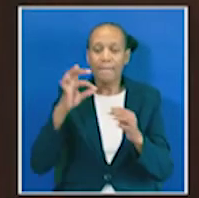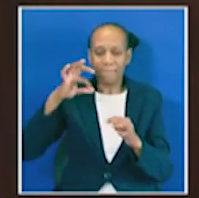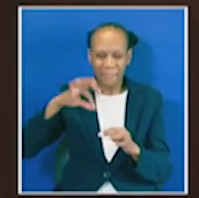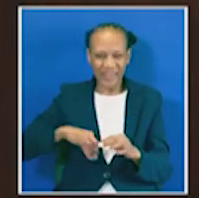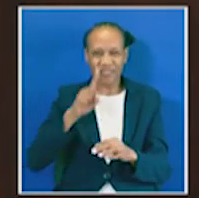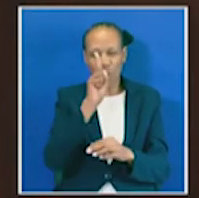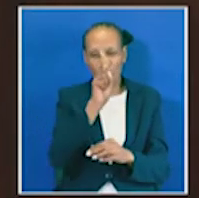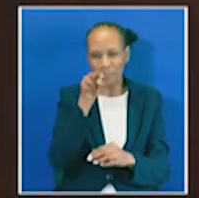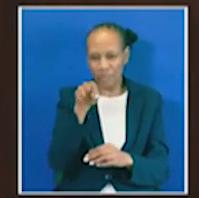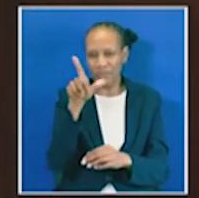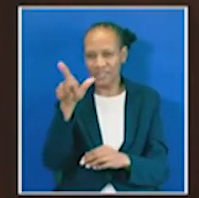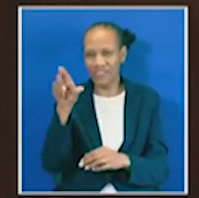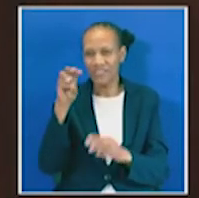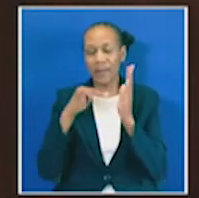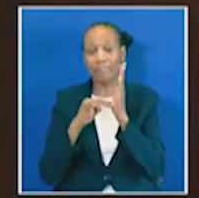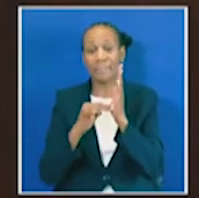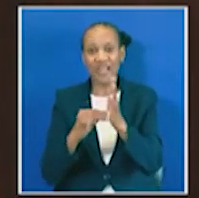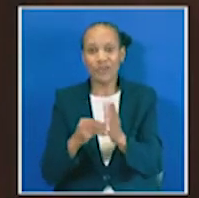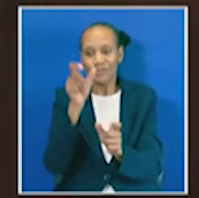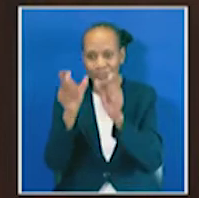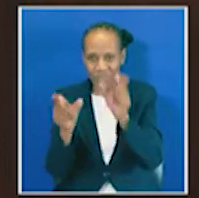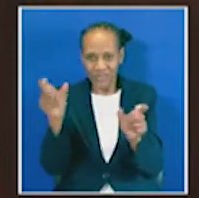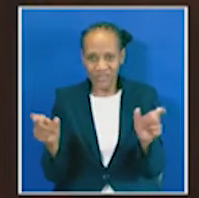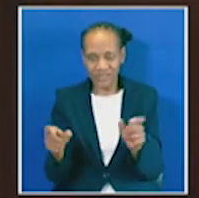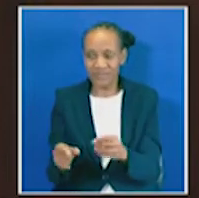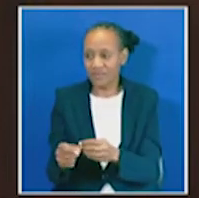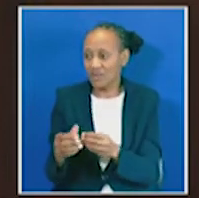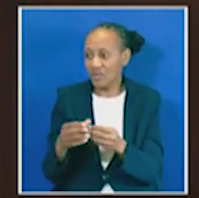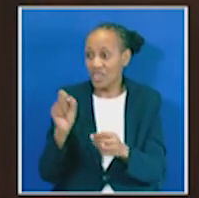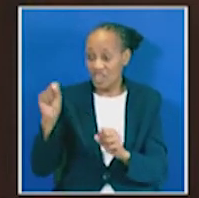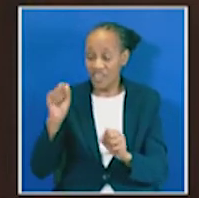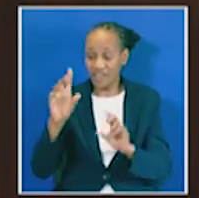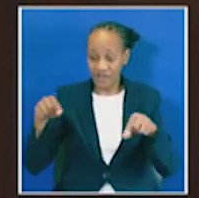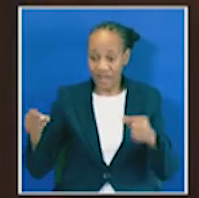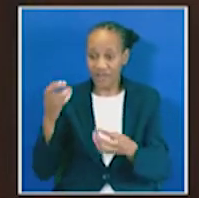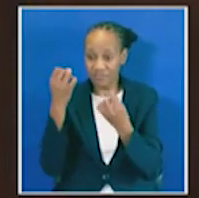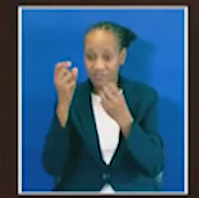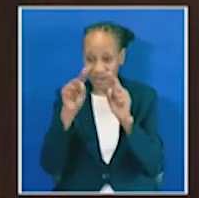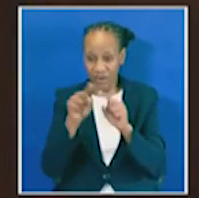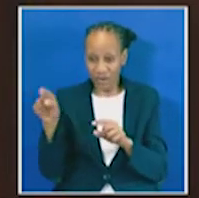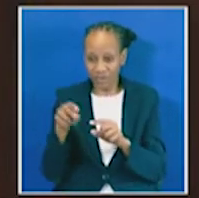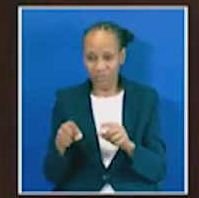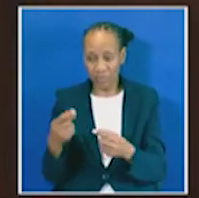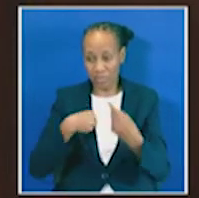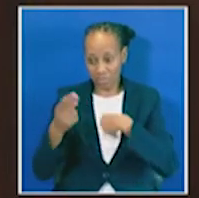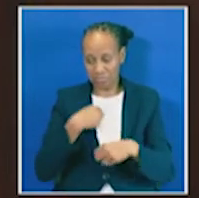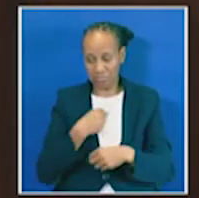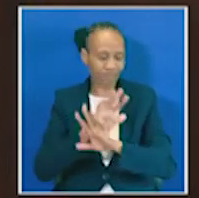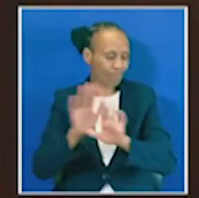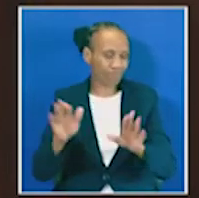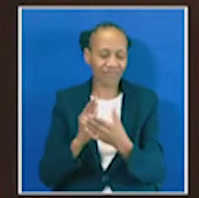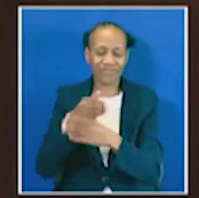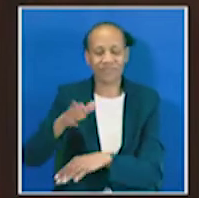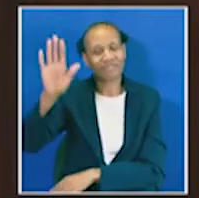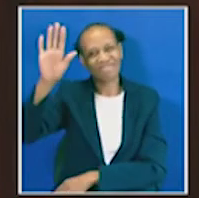poor students, Honourable Mbata. If you can't count, don't blame us. The number of doctoral graduates per annum